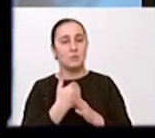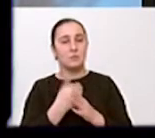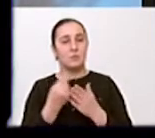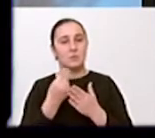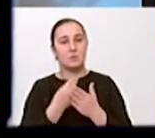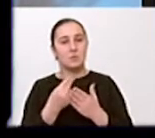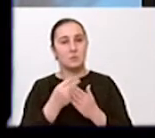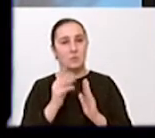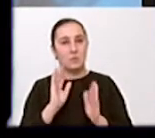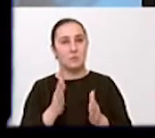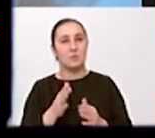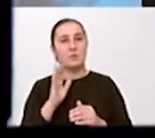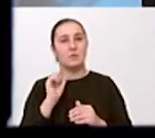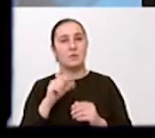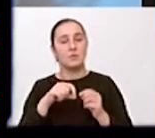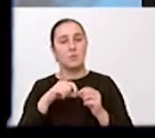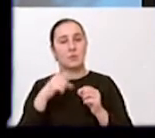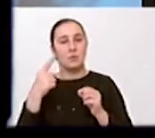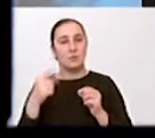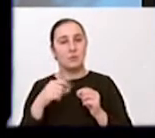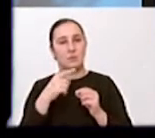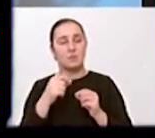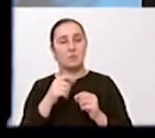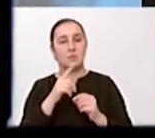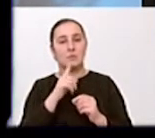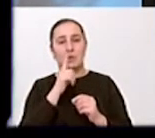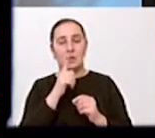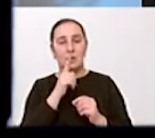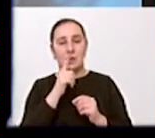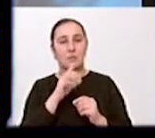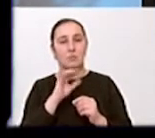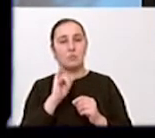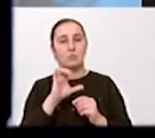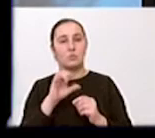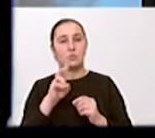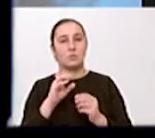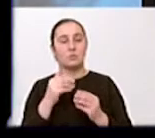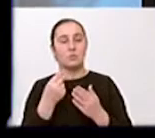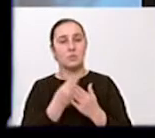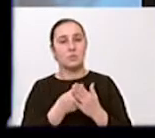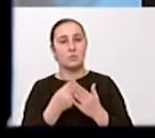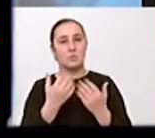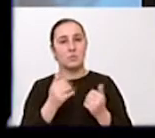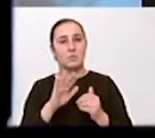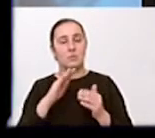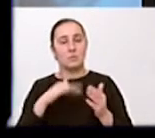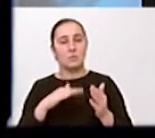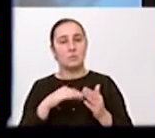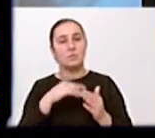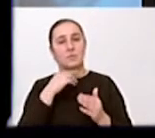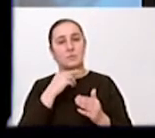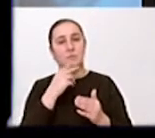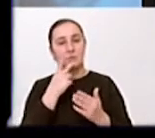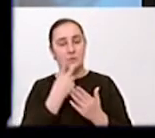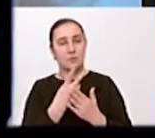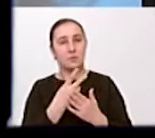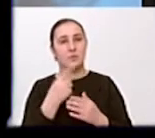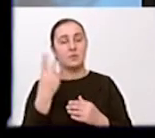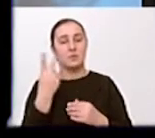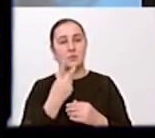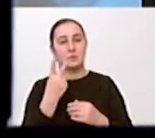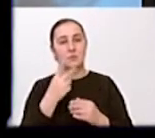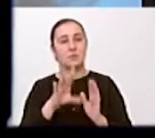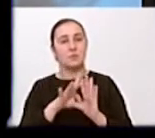va barglarini esa qalam uskunasi bilan chizib olishimiz kerak bo'ladi. Past qismiga ahamiyat beramiz.